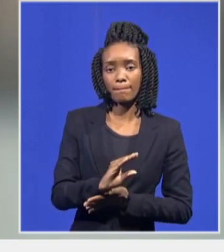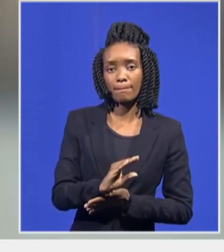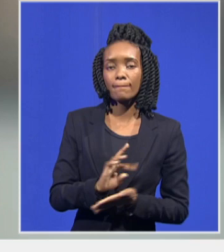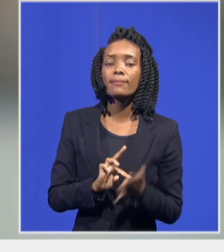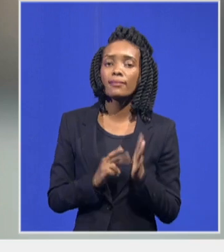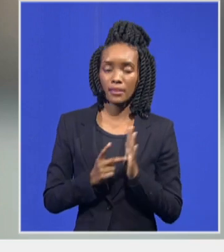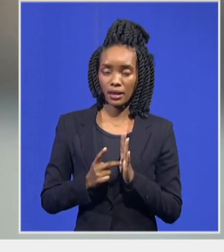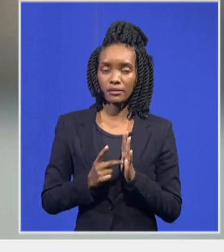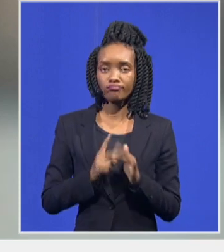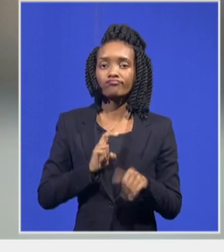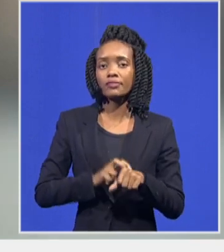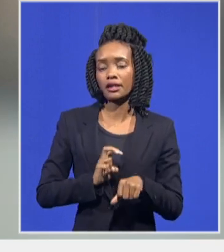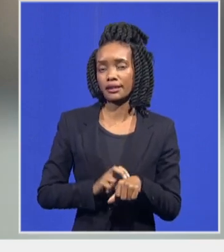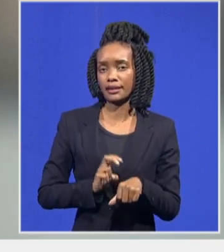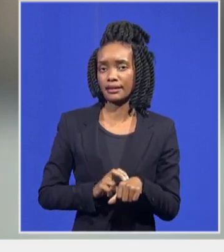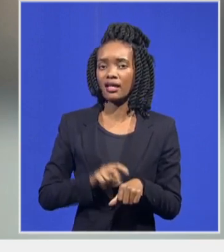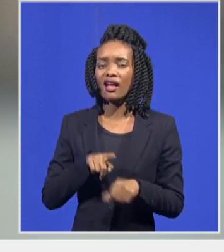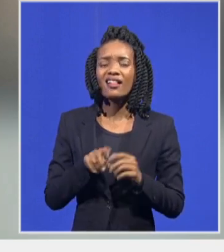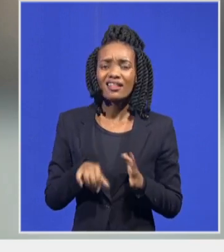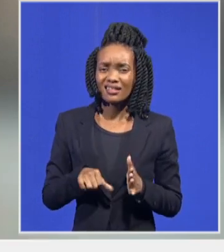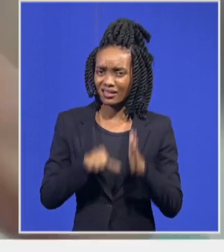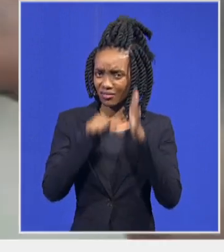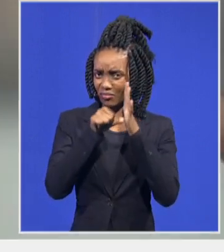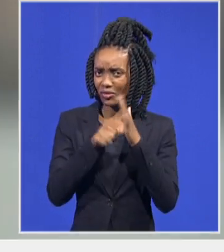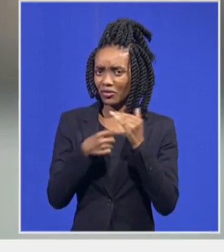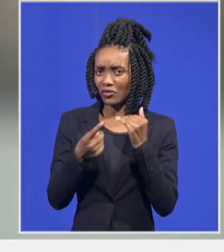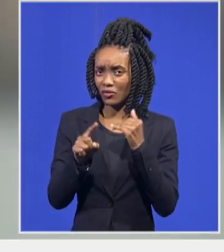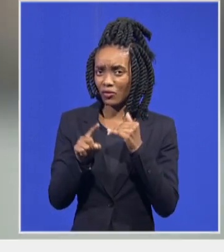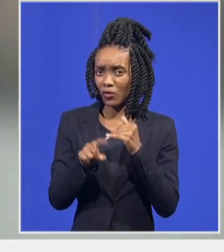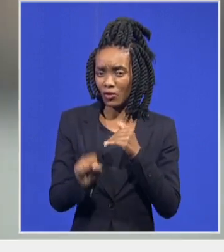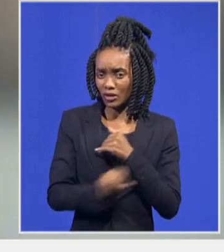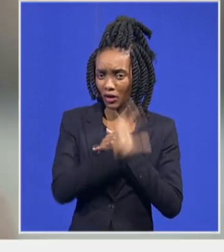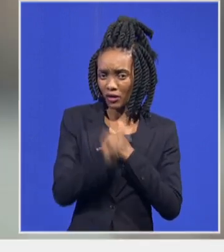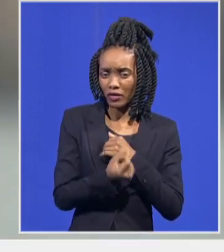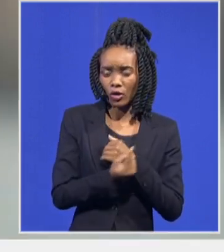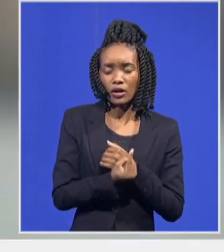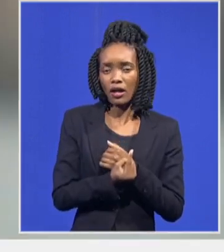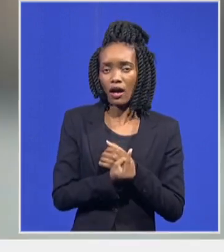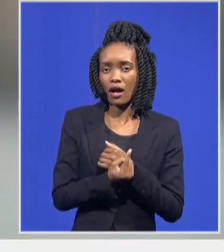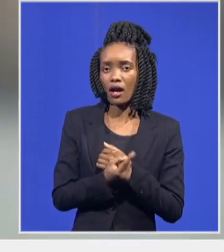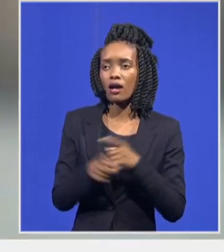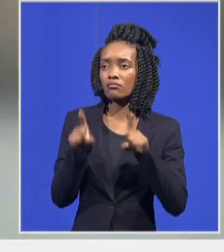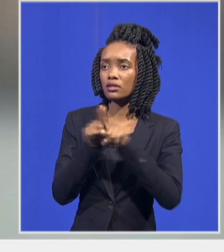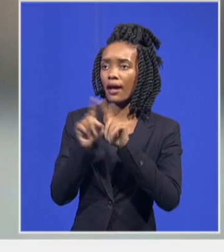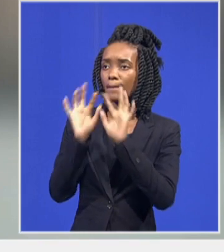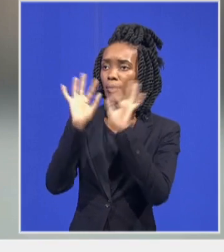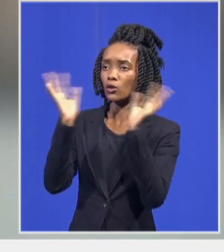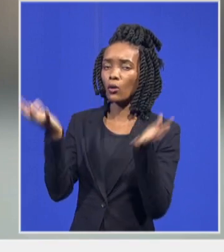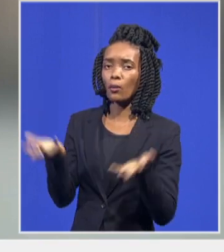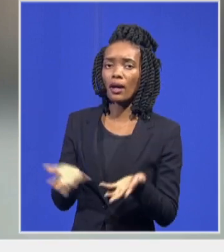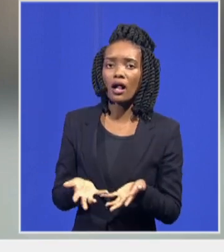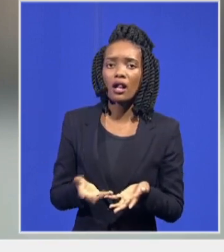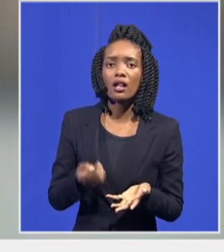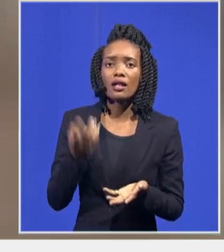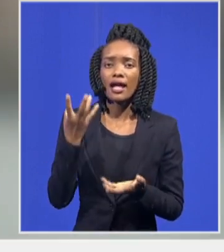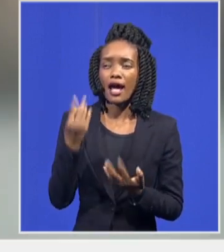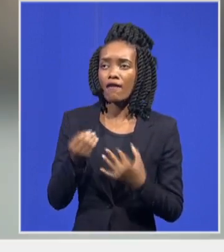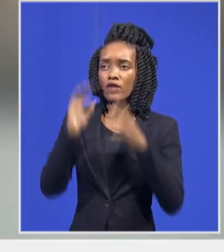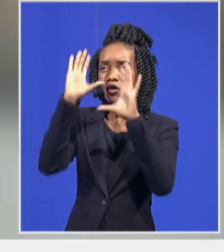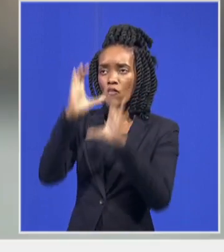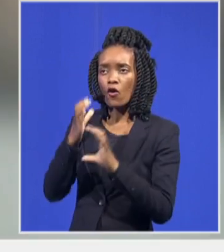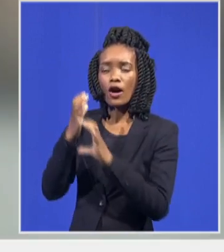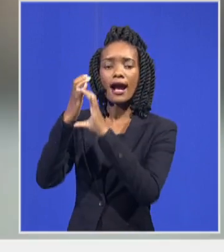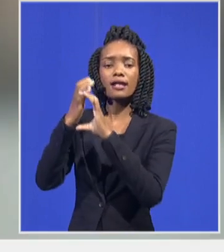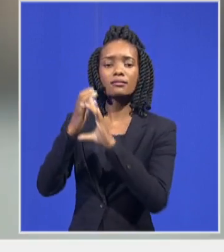This is significant, not just, domestically, but also globally. There's this growing focus on adaptation. There